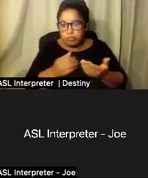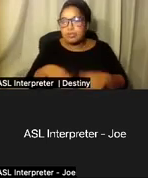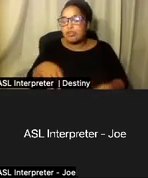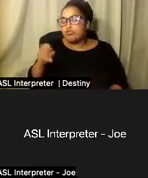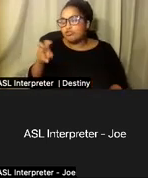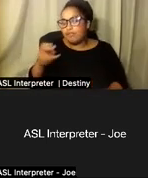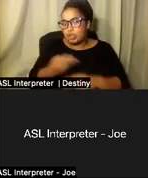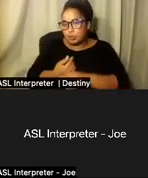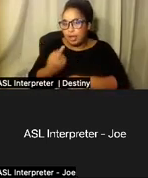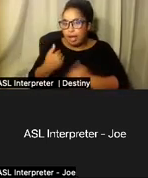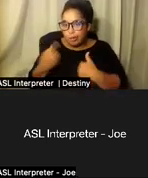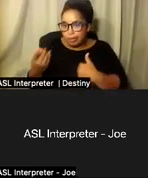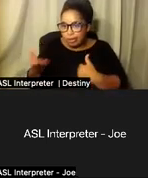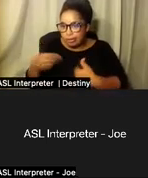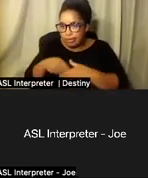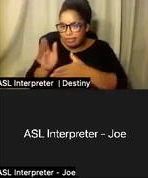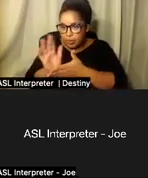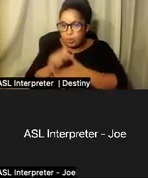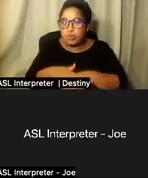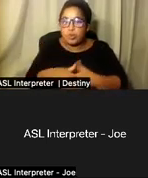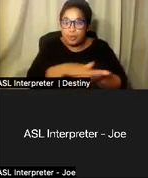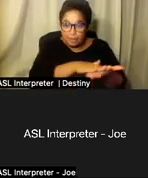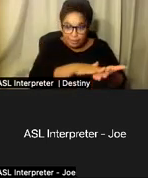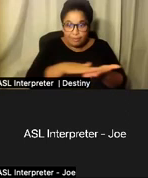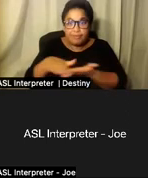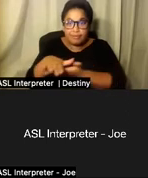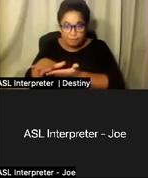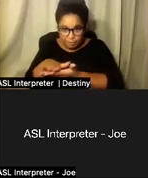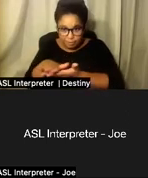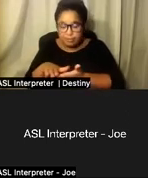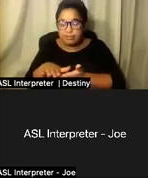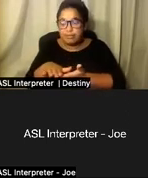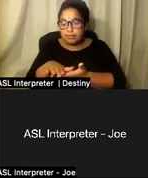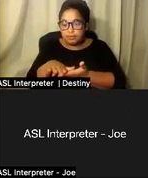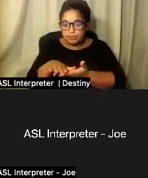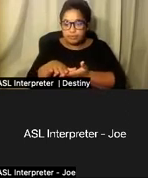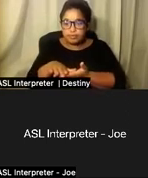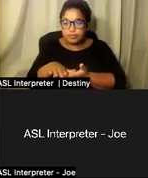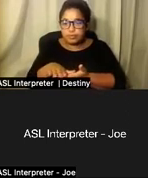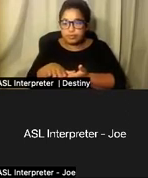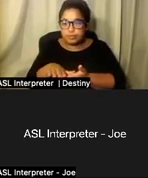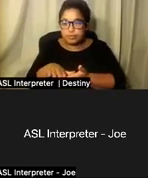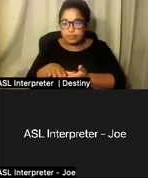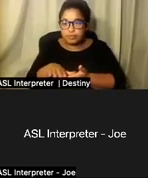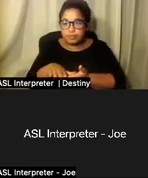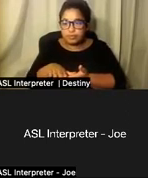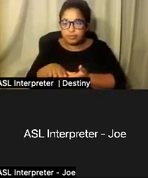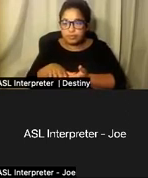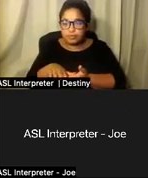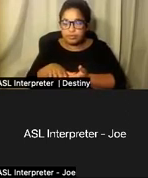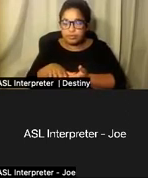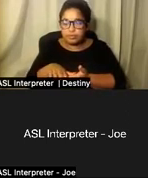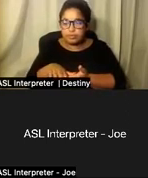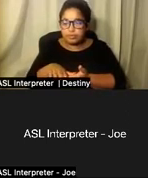right there. You clean the surface where the fastener is going to be.